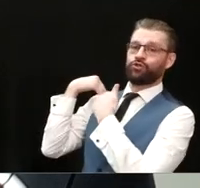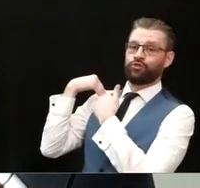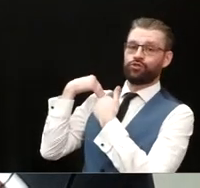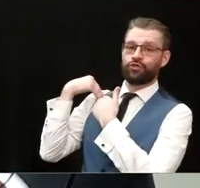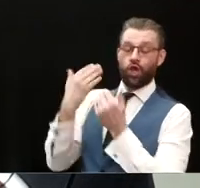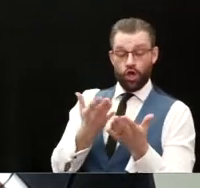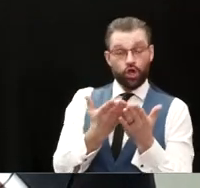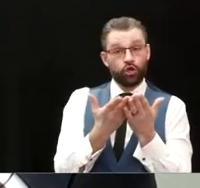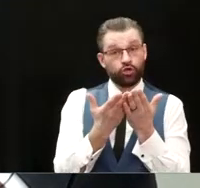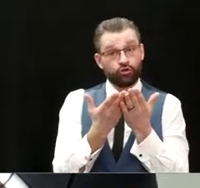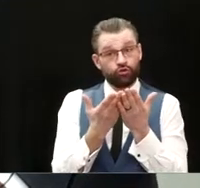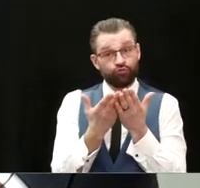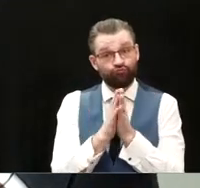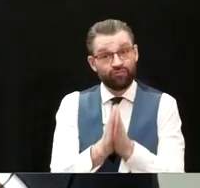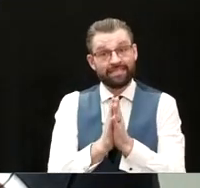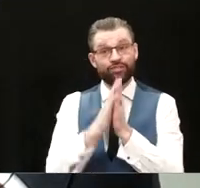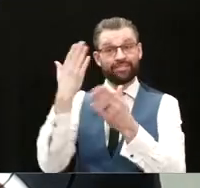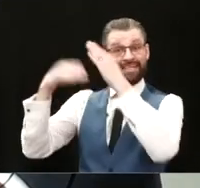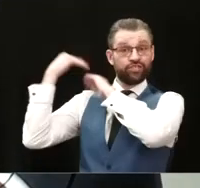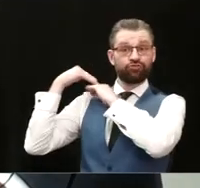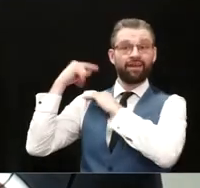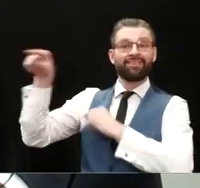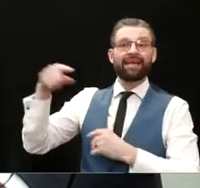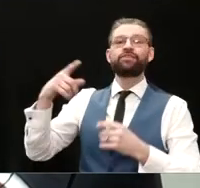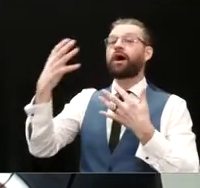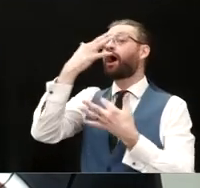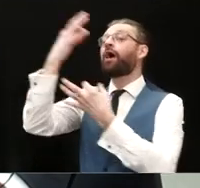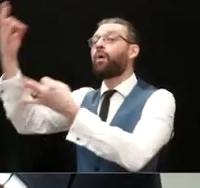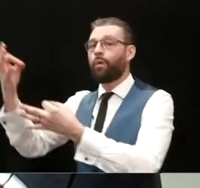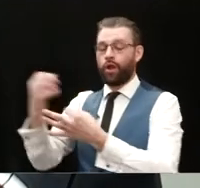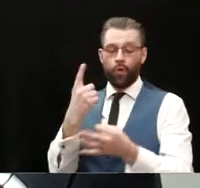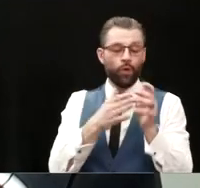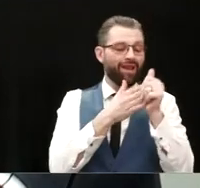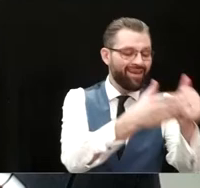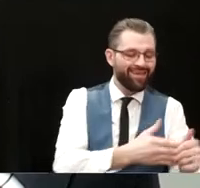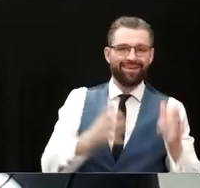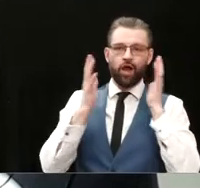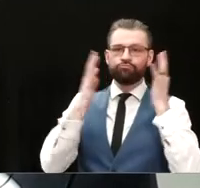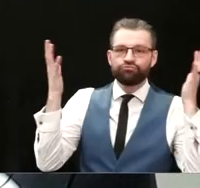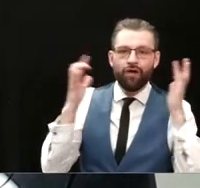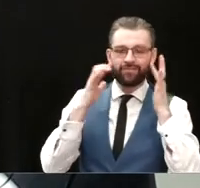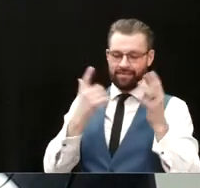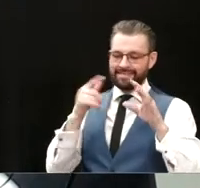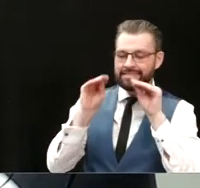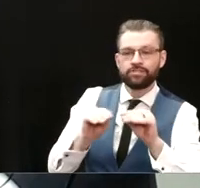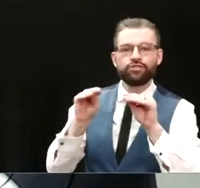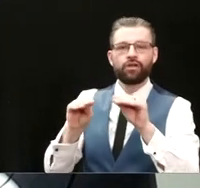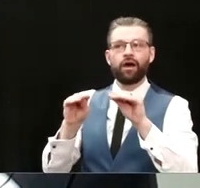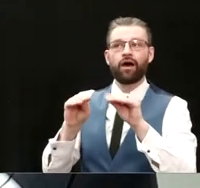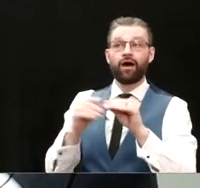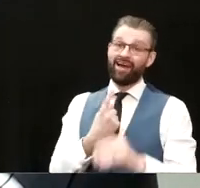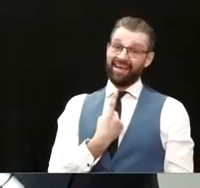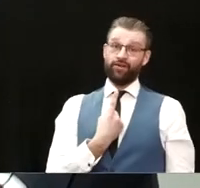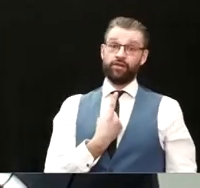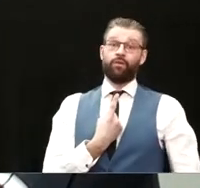history is all about vocation. A leader, a prophet, a teacher, a